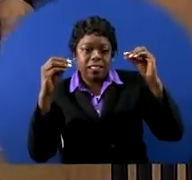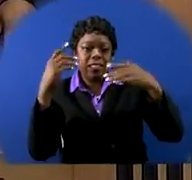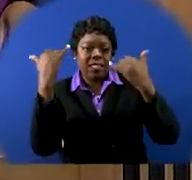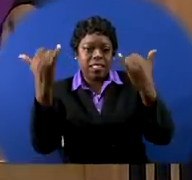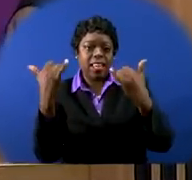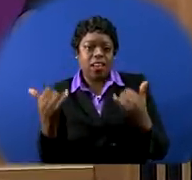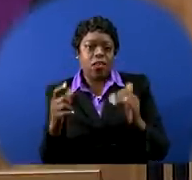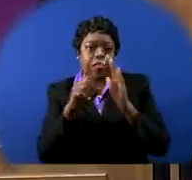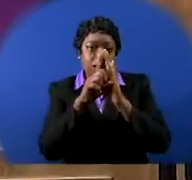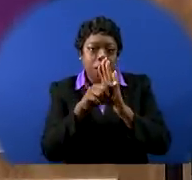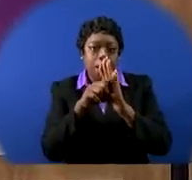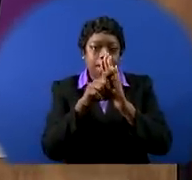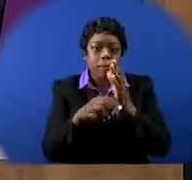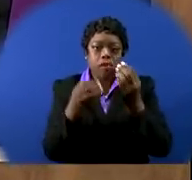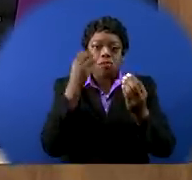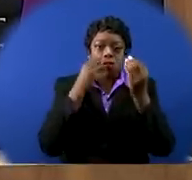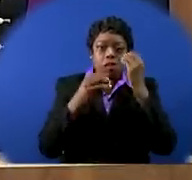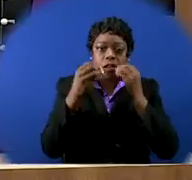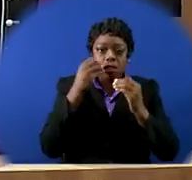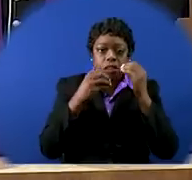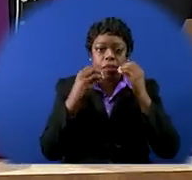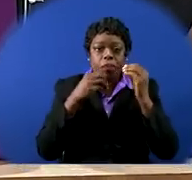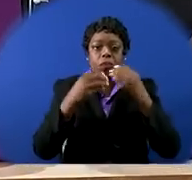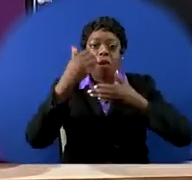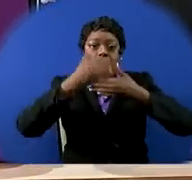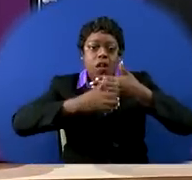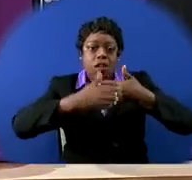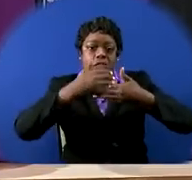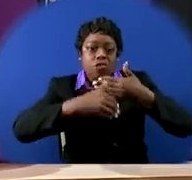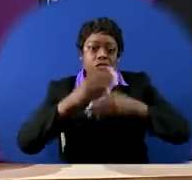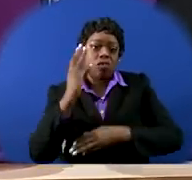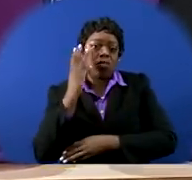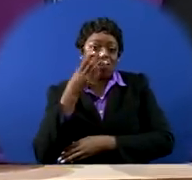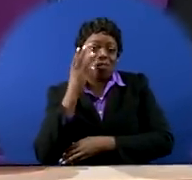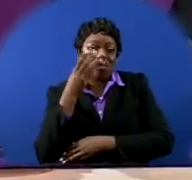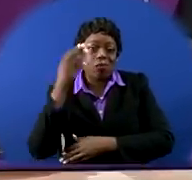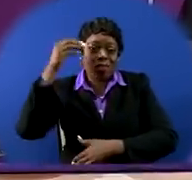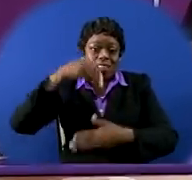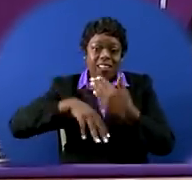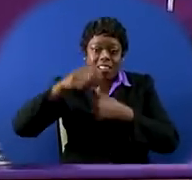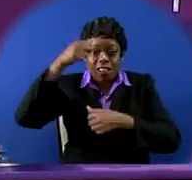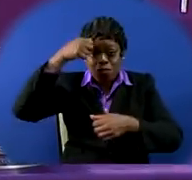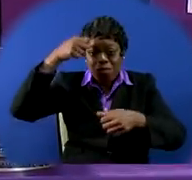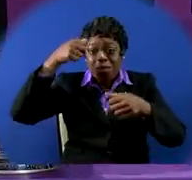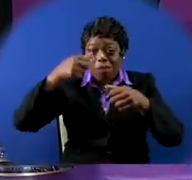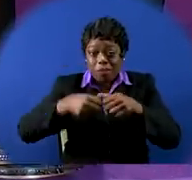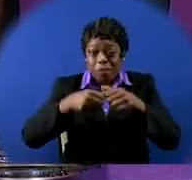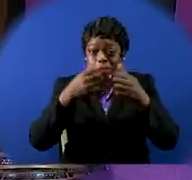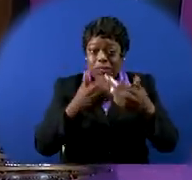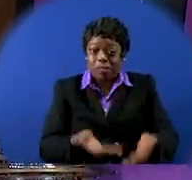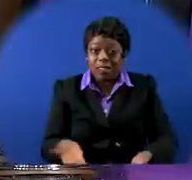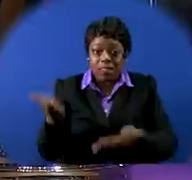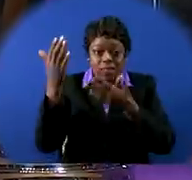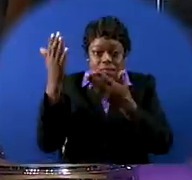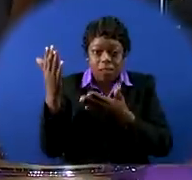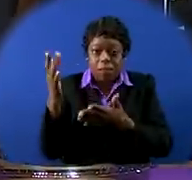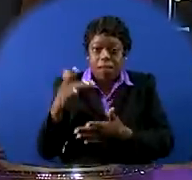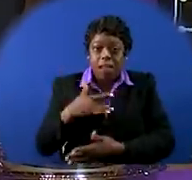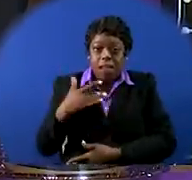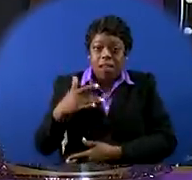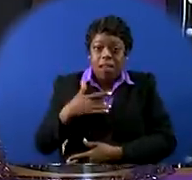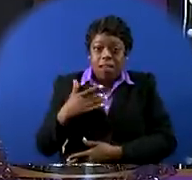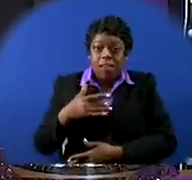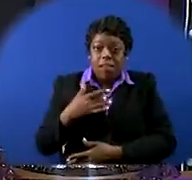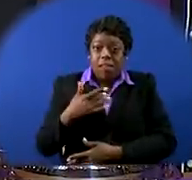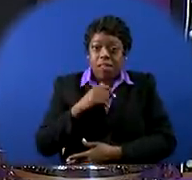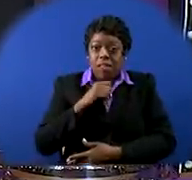moment to eat the bread and drink the wine in remembrance of him, I had a funny feeling they didn't fully understand all that